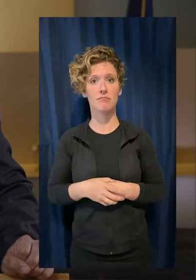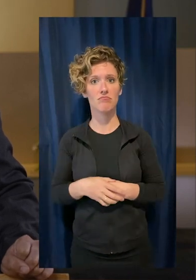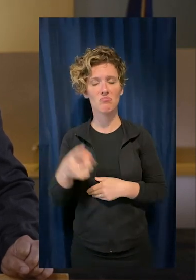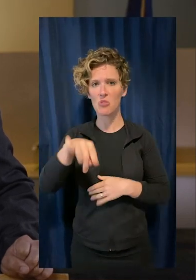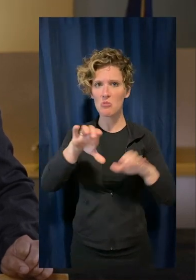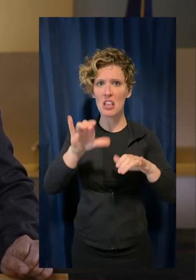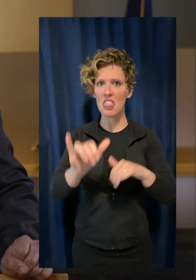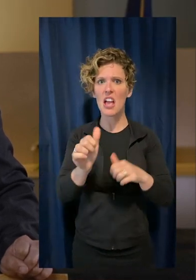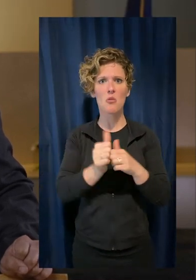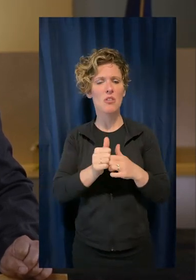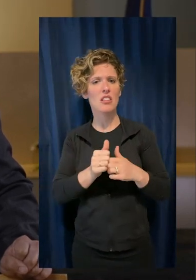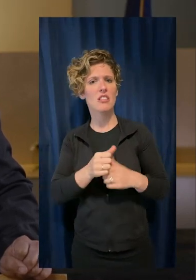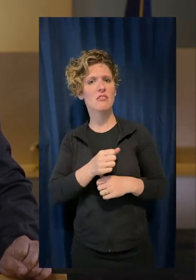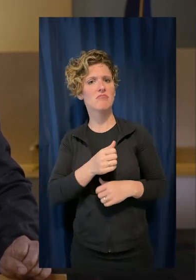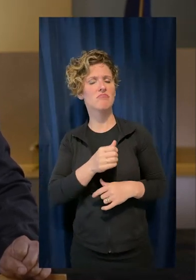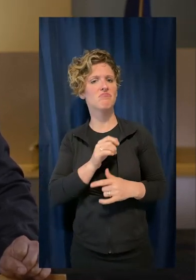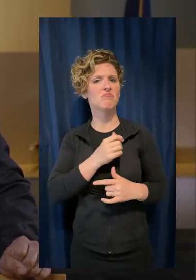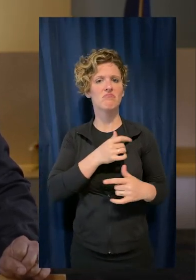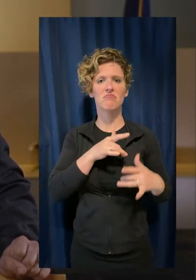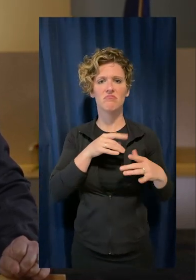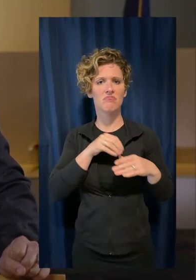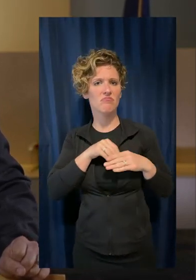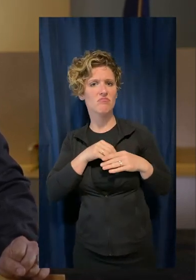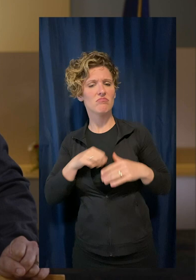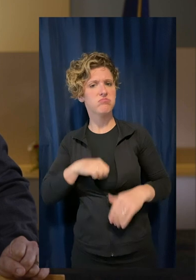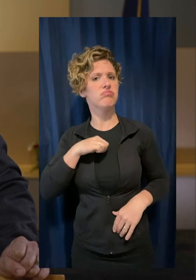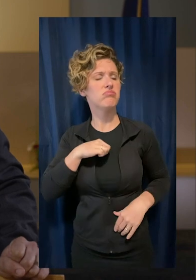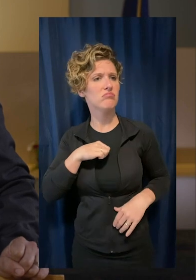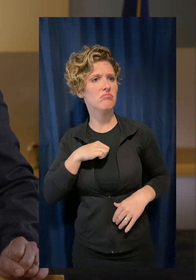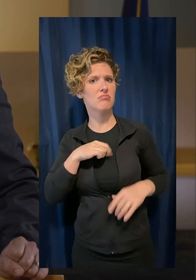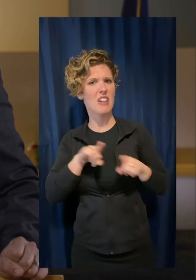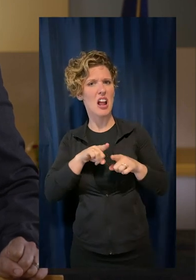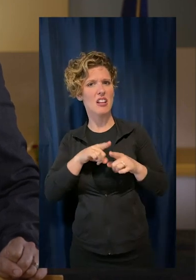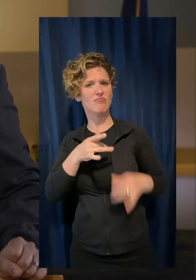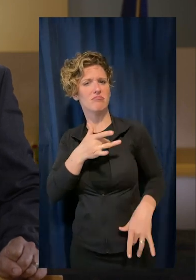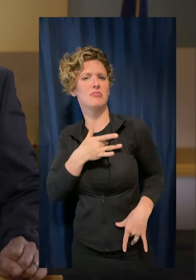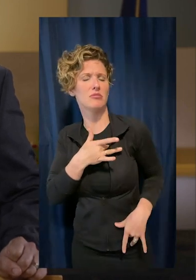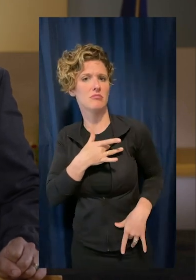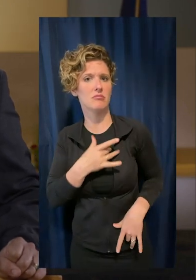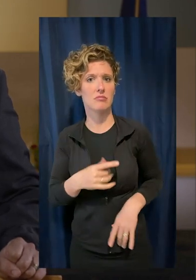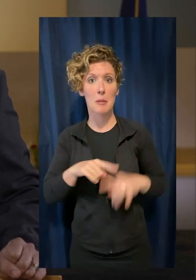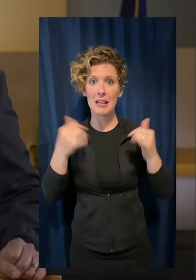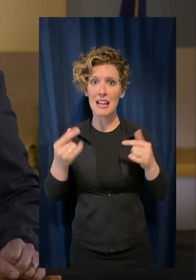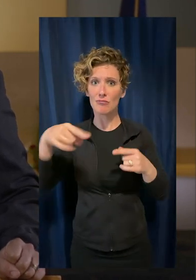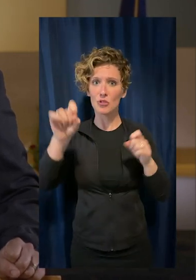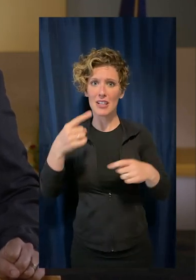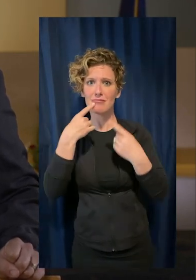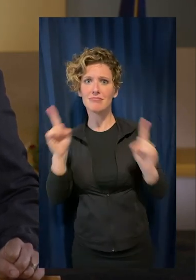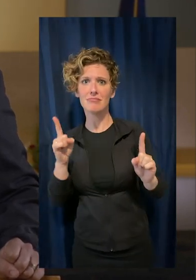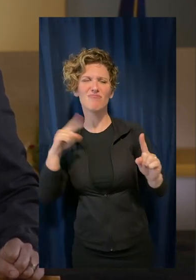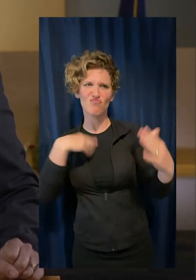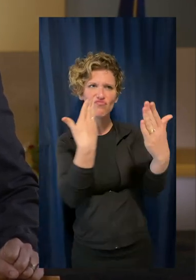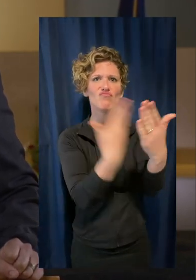sleeve. Today, you can proudly say, "I made it." I know without a doubt that you are going to take on each and every challenge in this